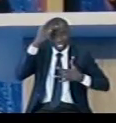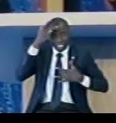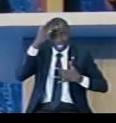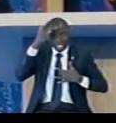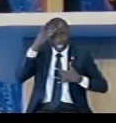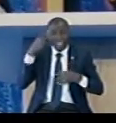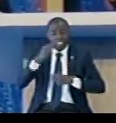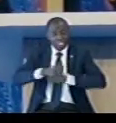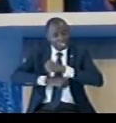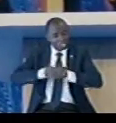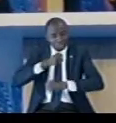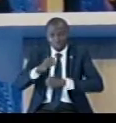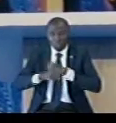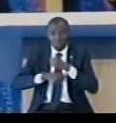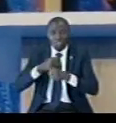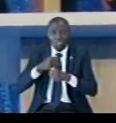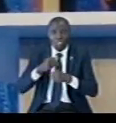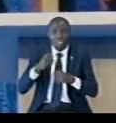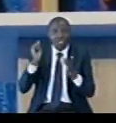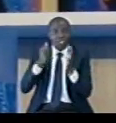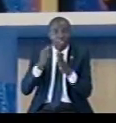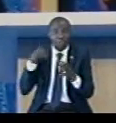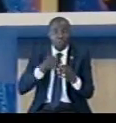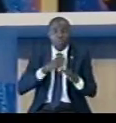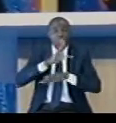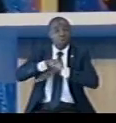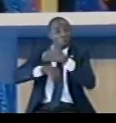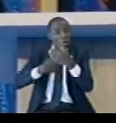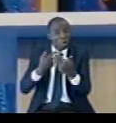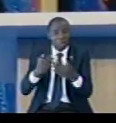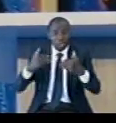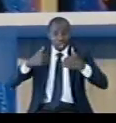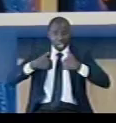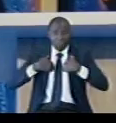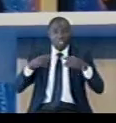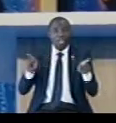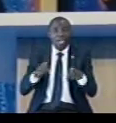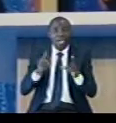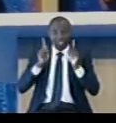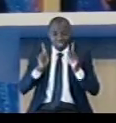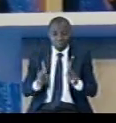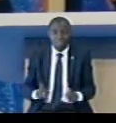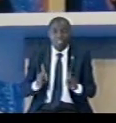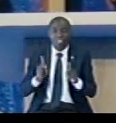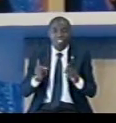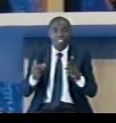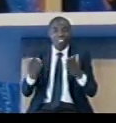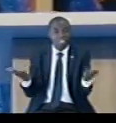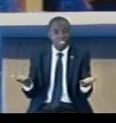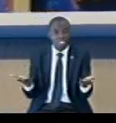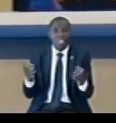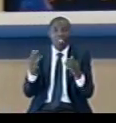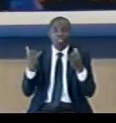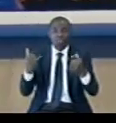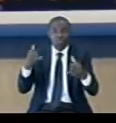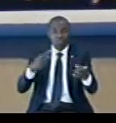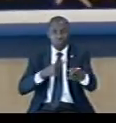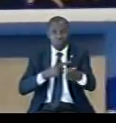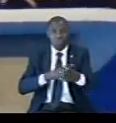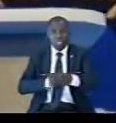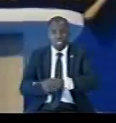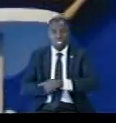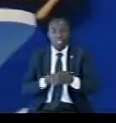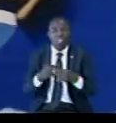the suffering that we all have as human beings today is a